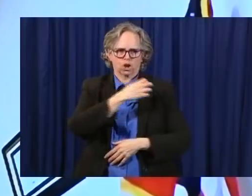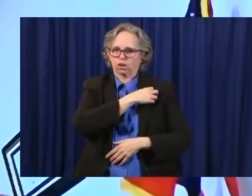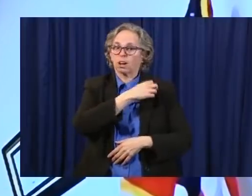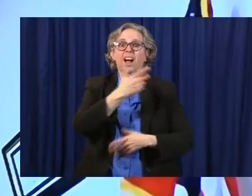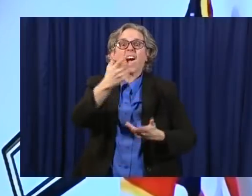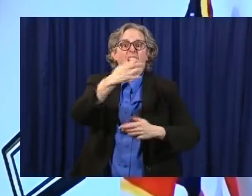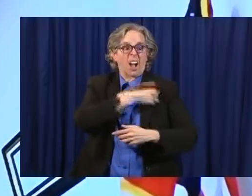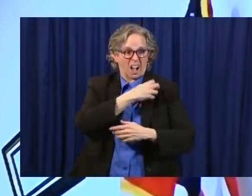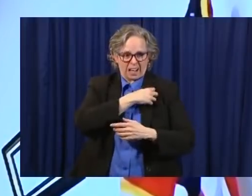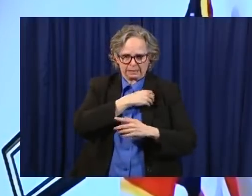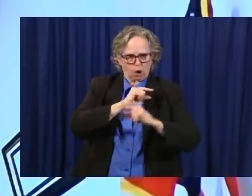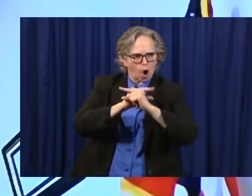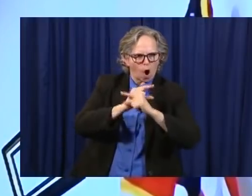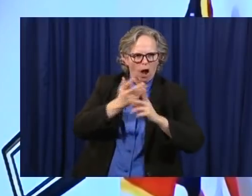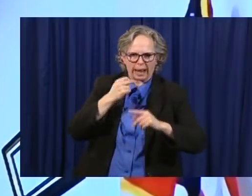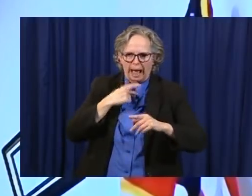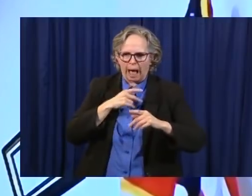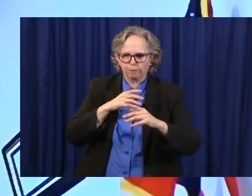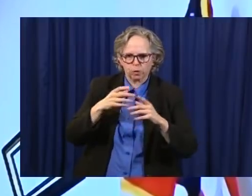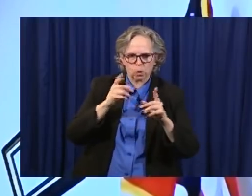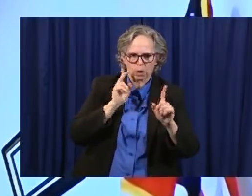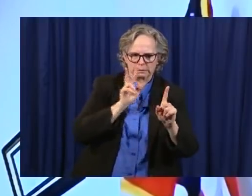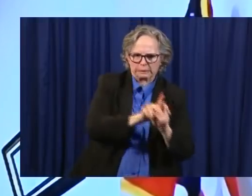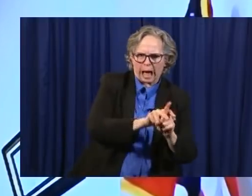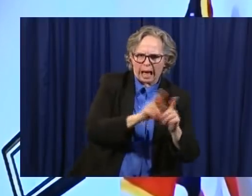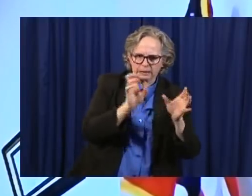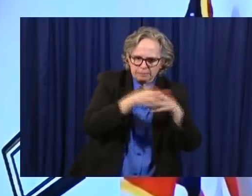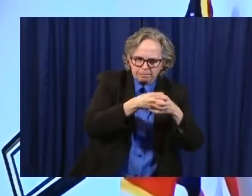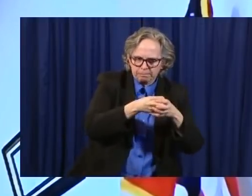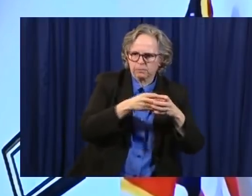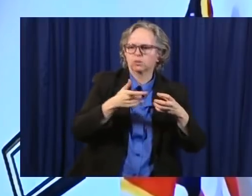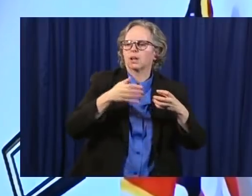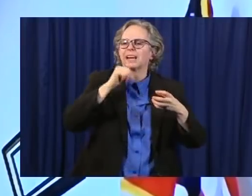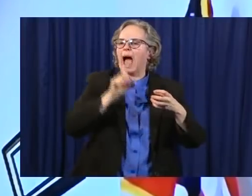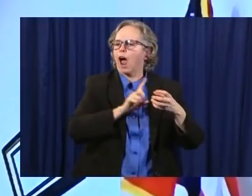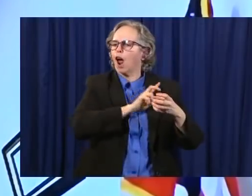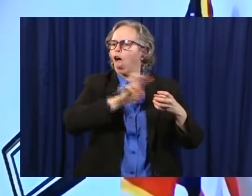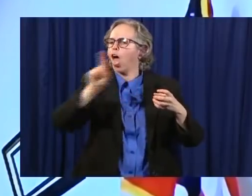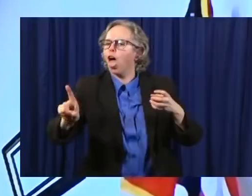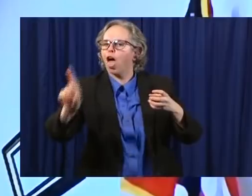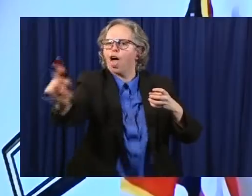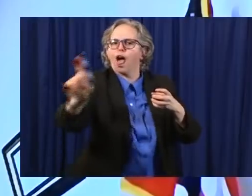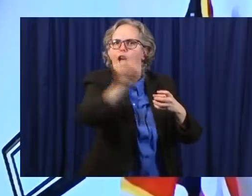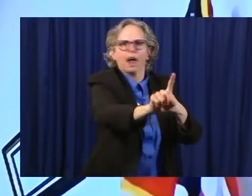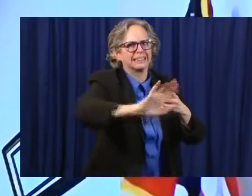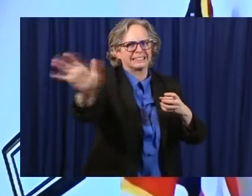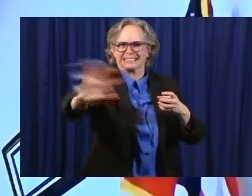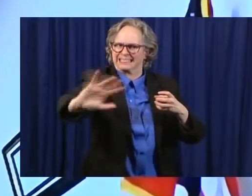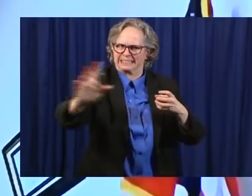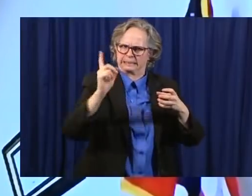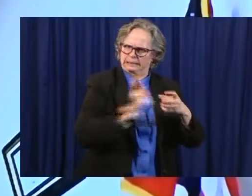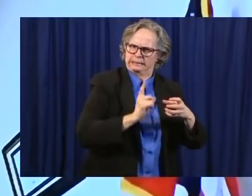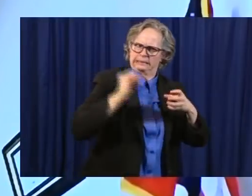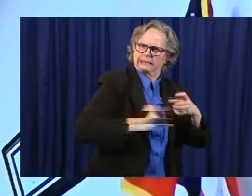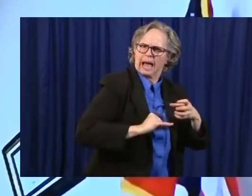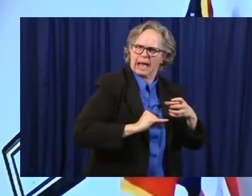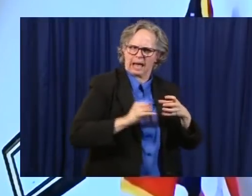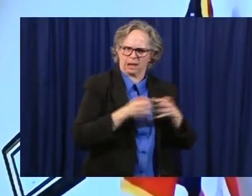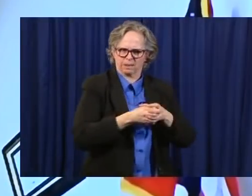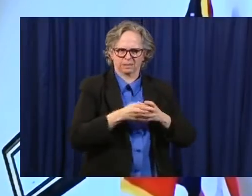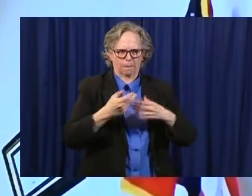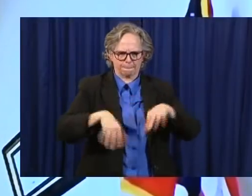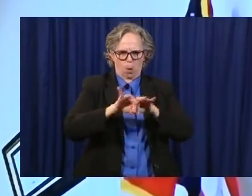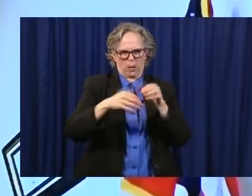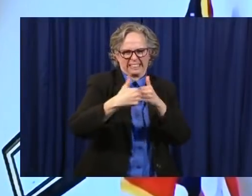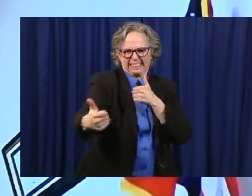really communicate with a lot of other people. And so that is cohorting in one aspect.